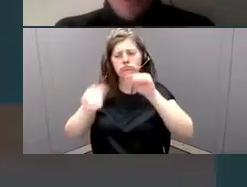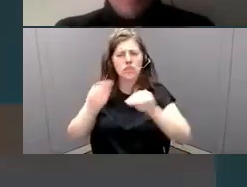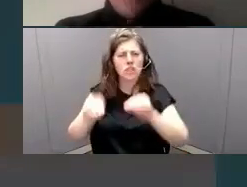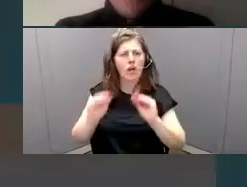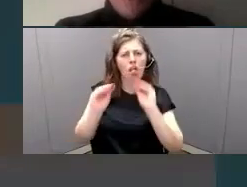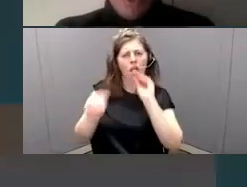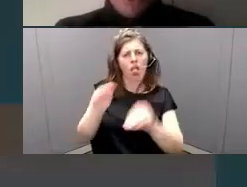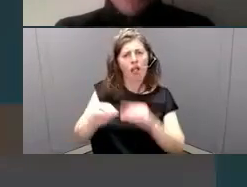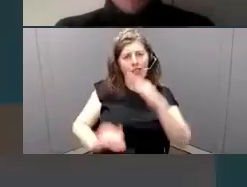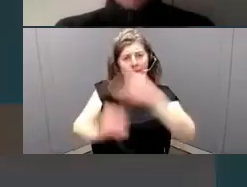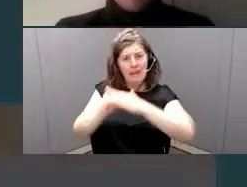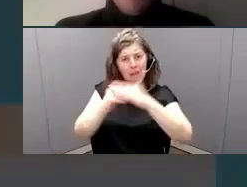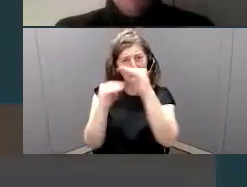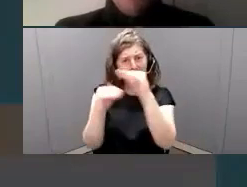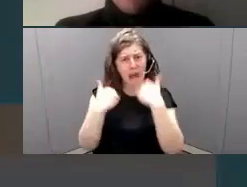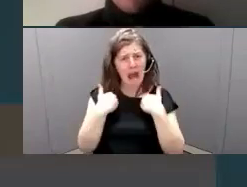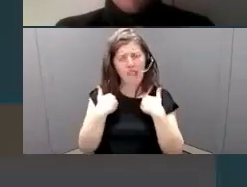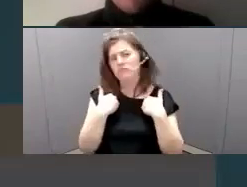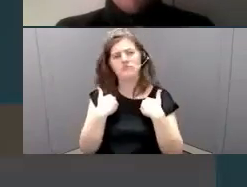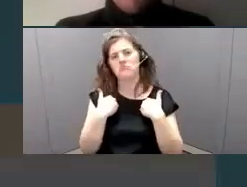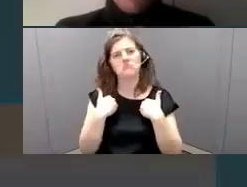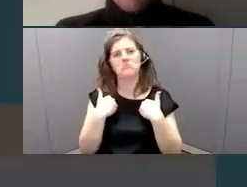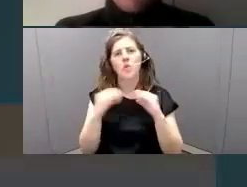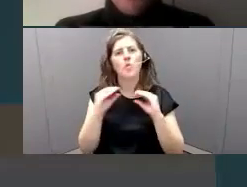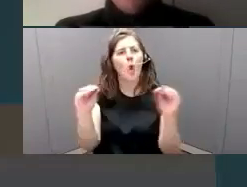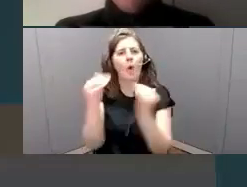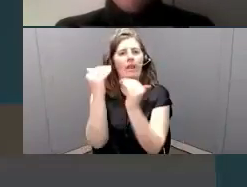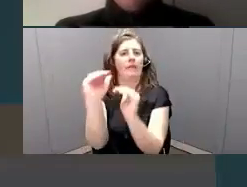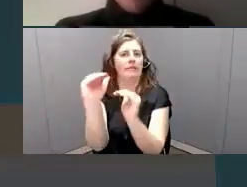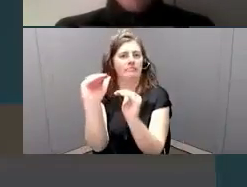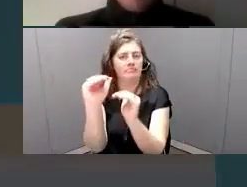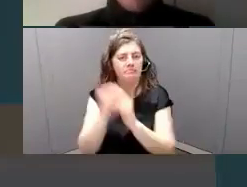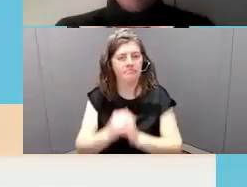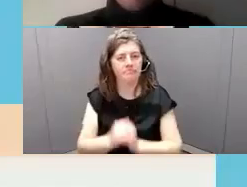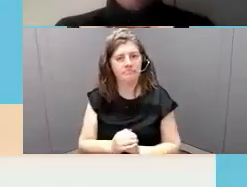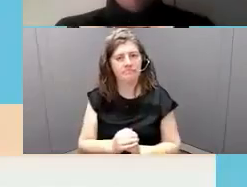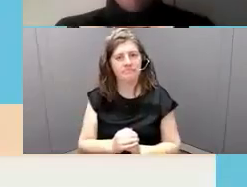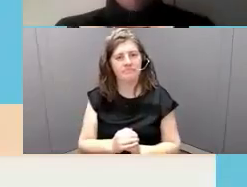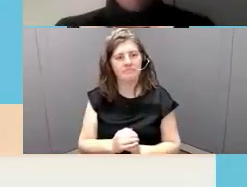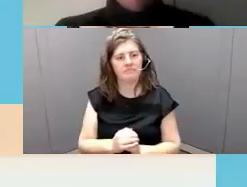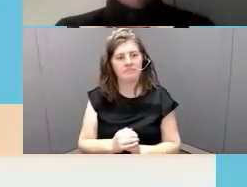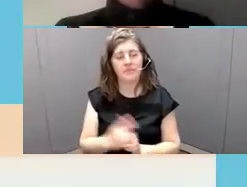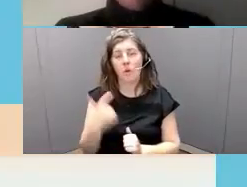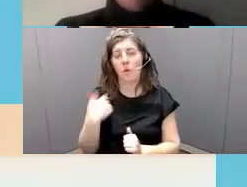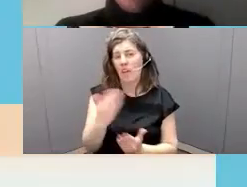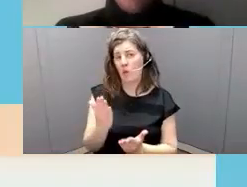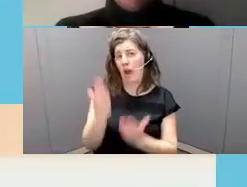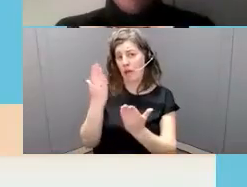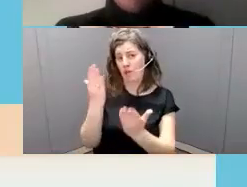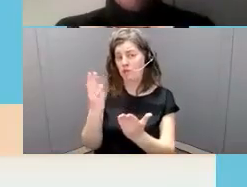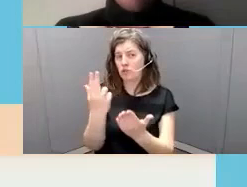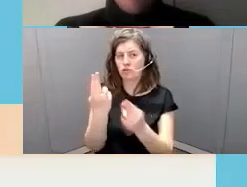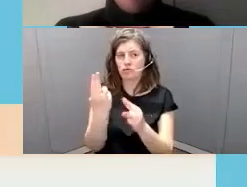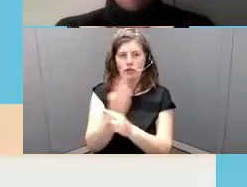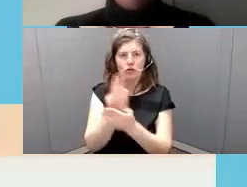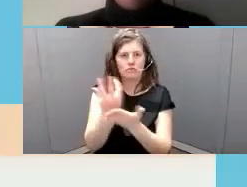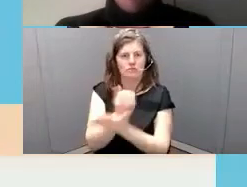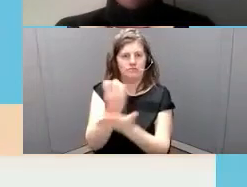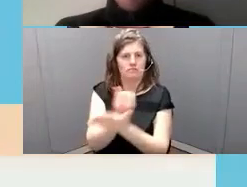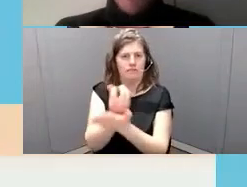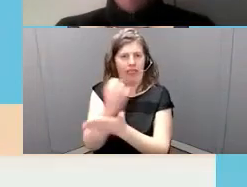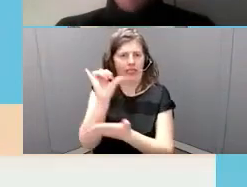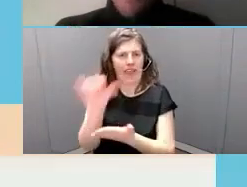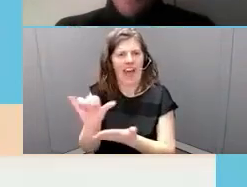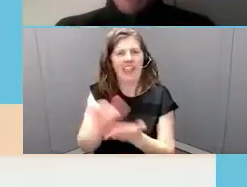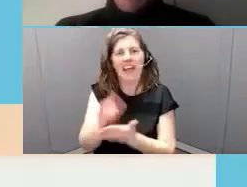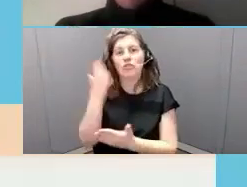or an iPresentation can hold. So we recommend that you utilize that, and that's